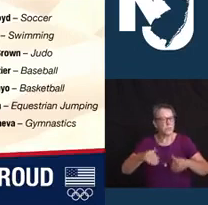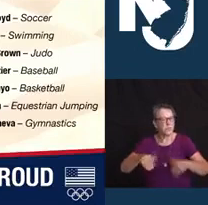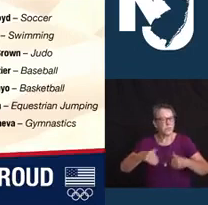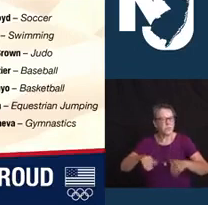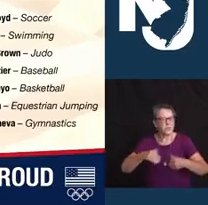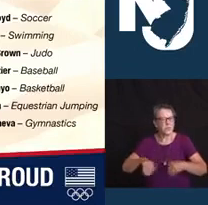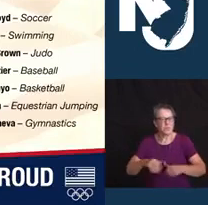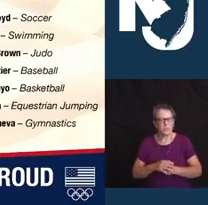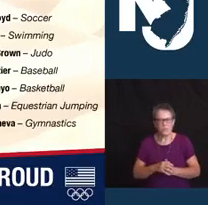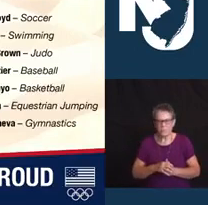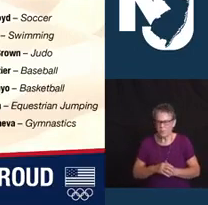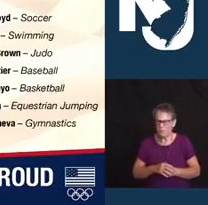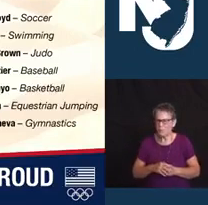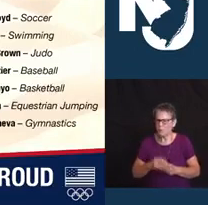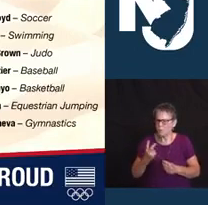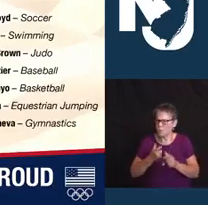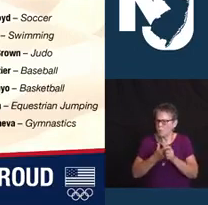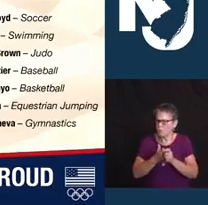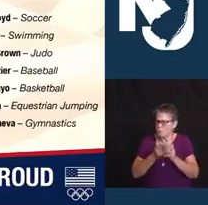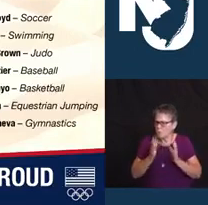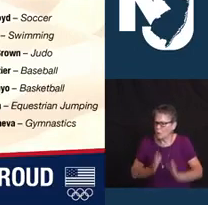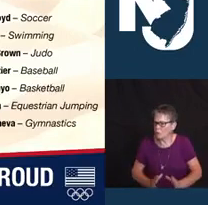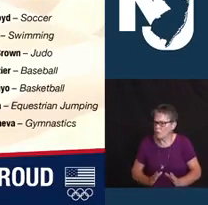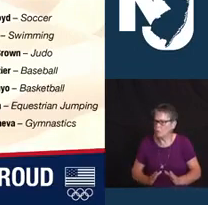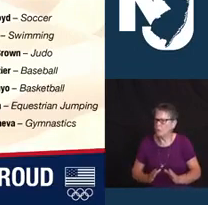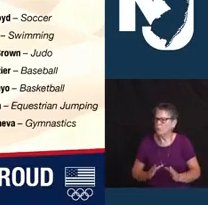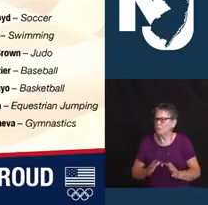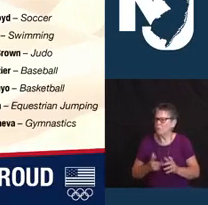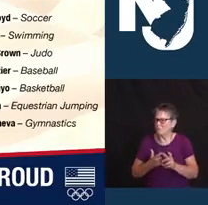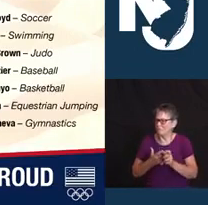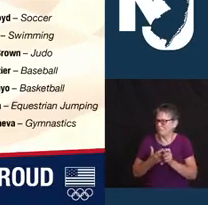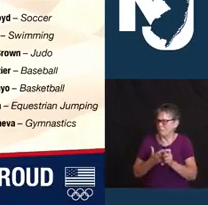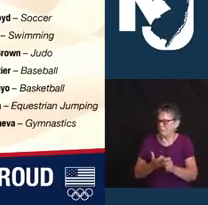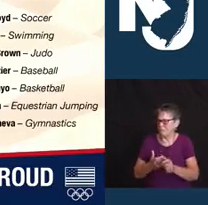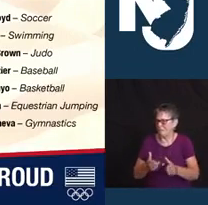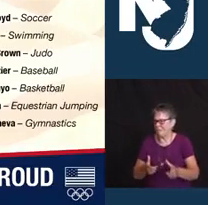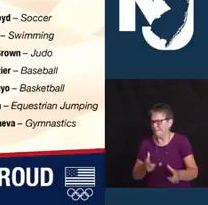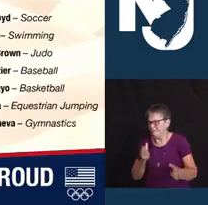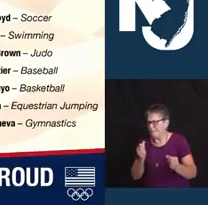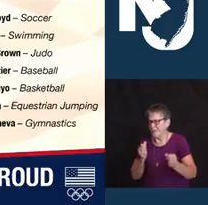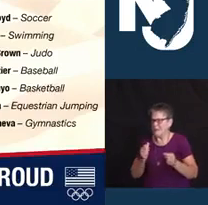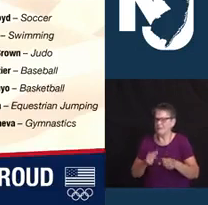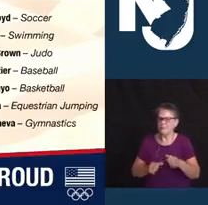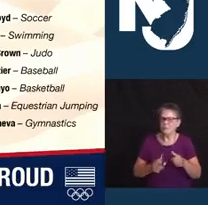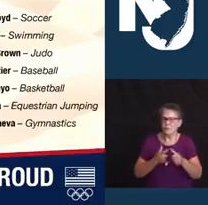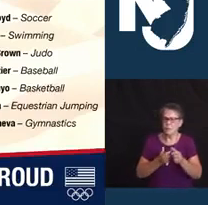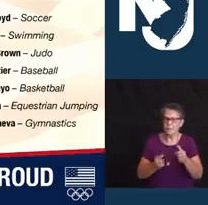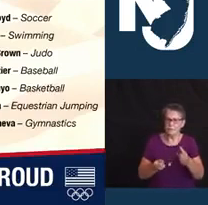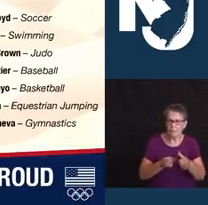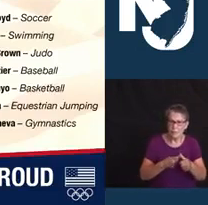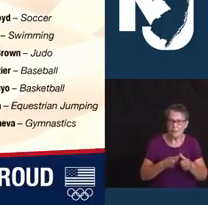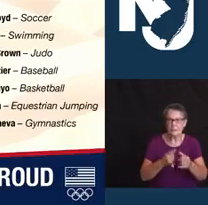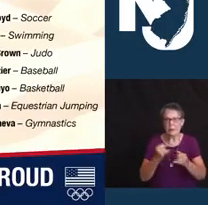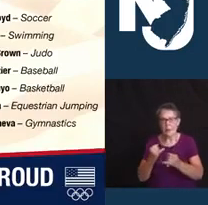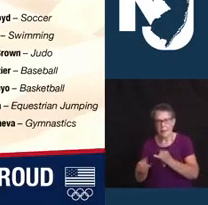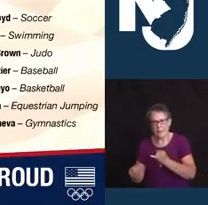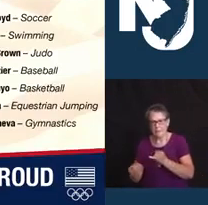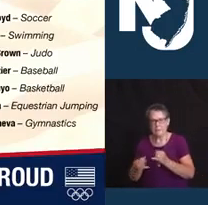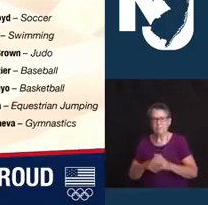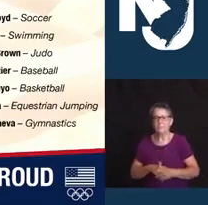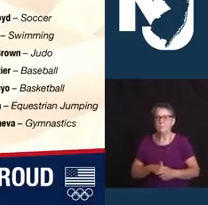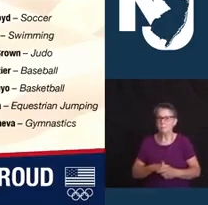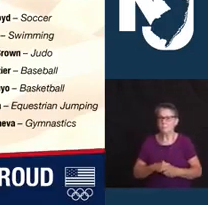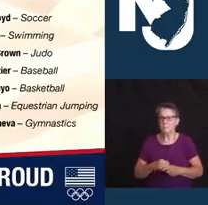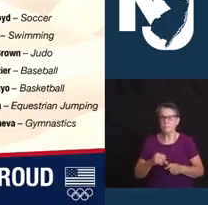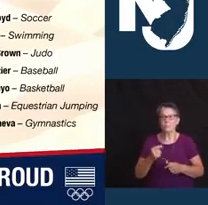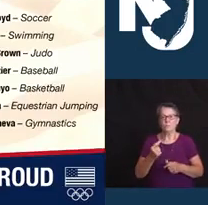opening and anchor legs, respectively, in the 4x400-meter relay. Sydney had the honor of being the last runner